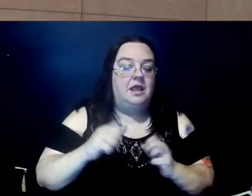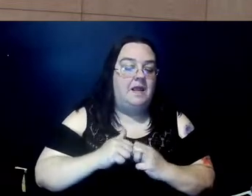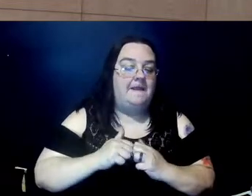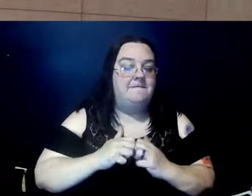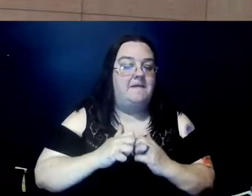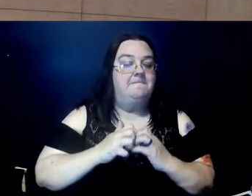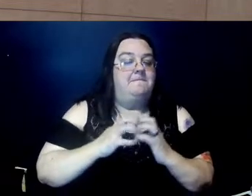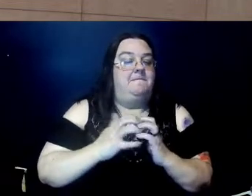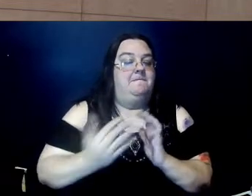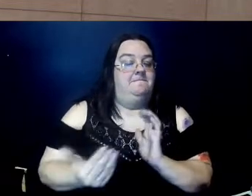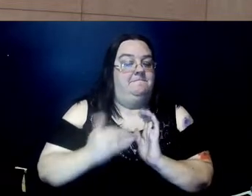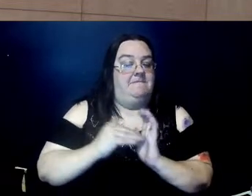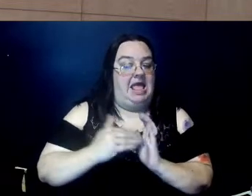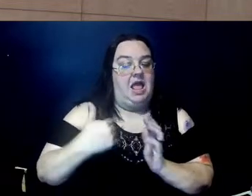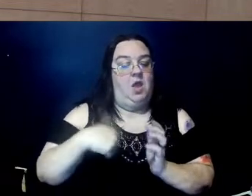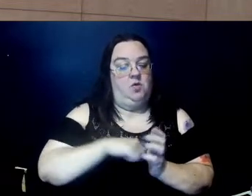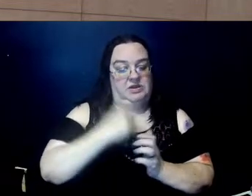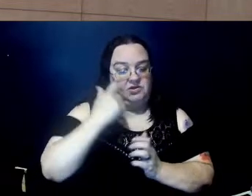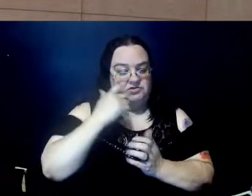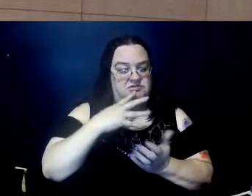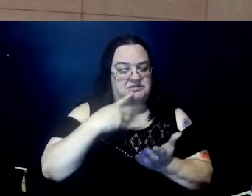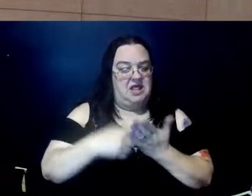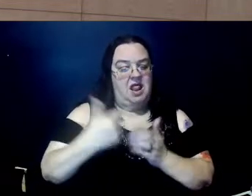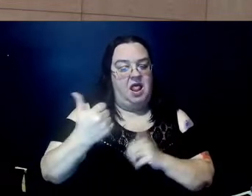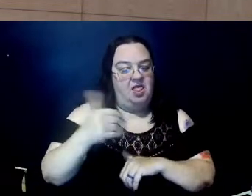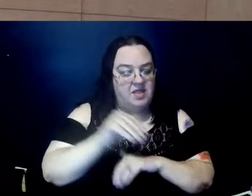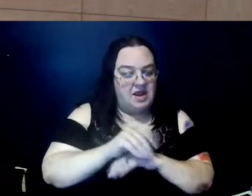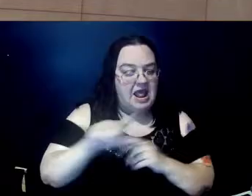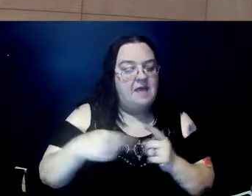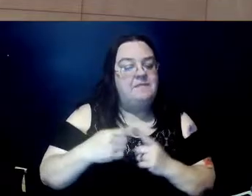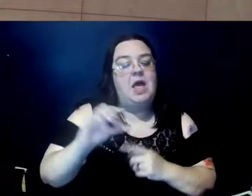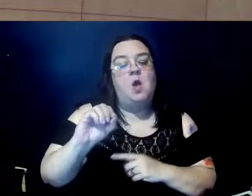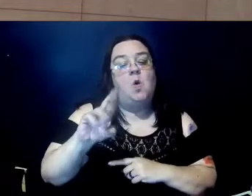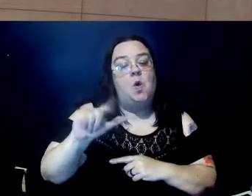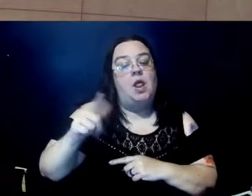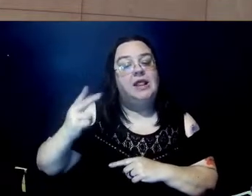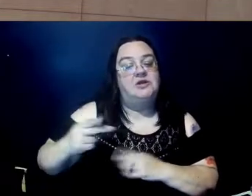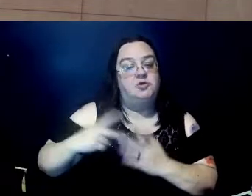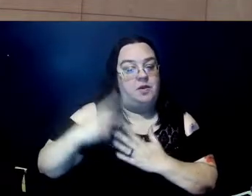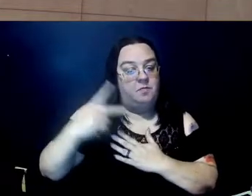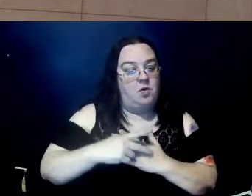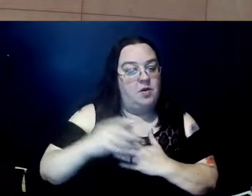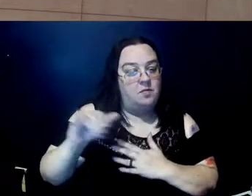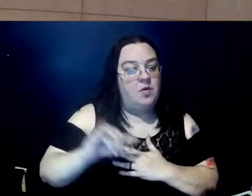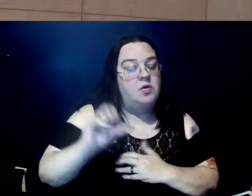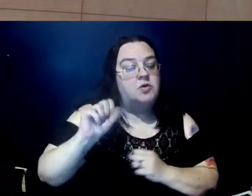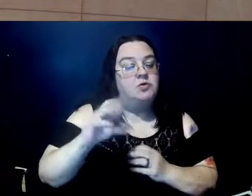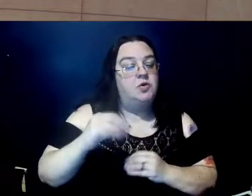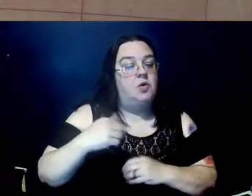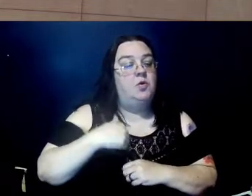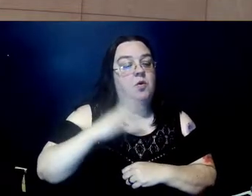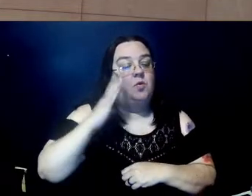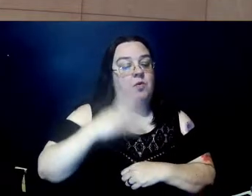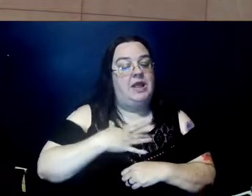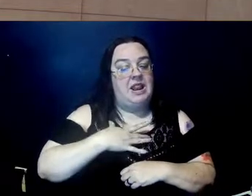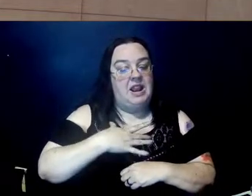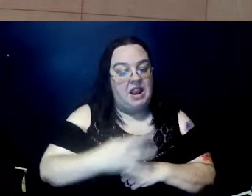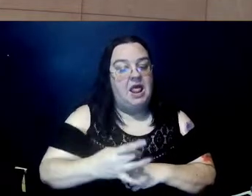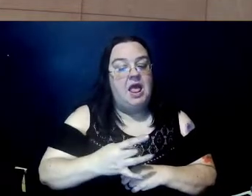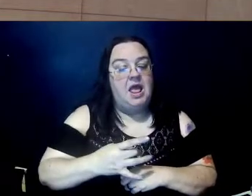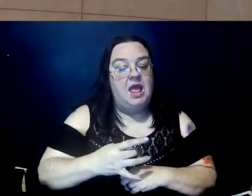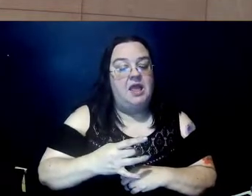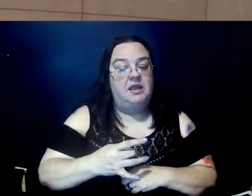had a discussion the other night about an oral history program as well. So I would like to sort of say that